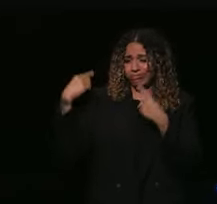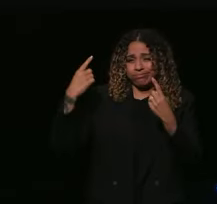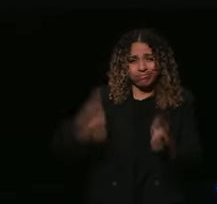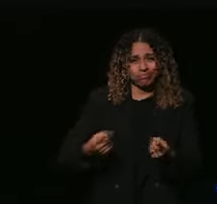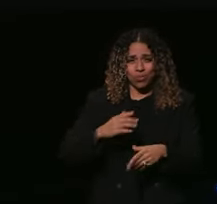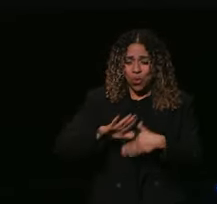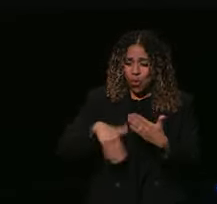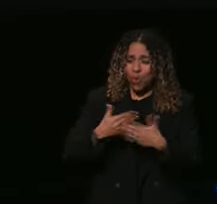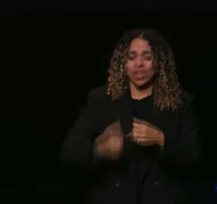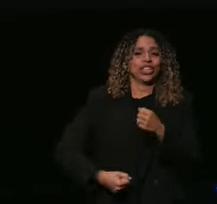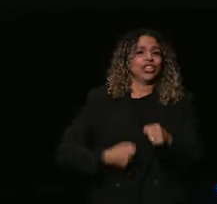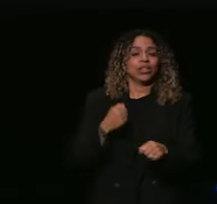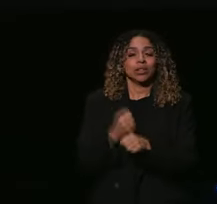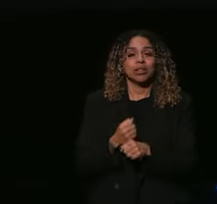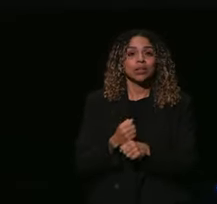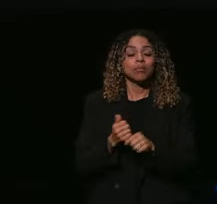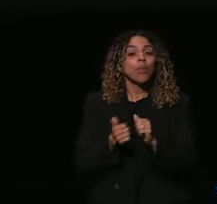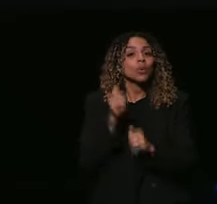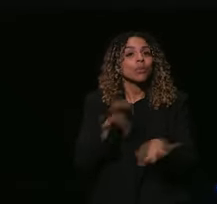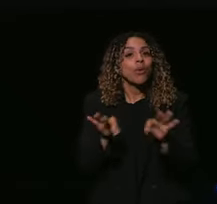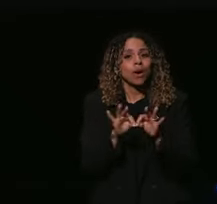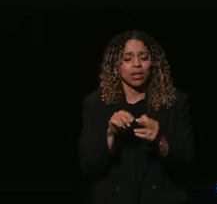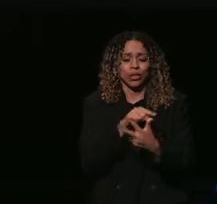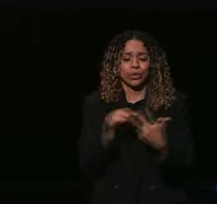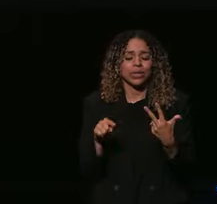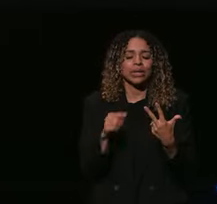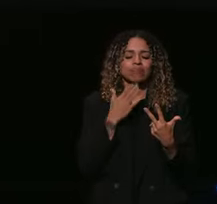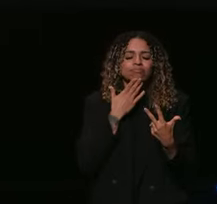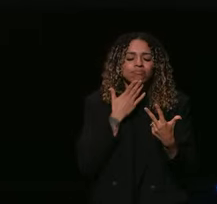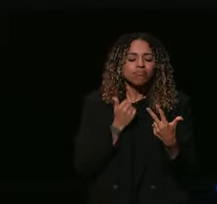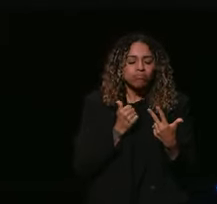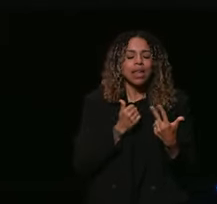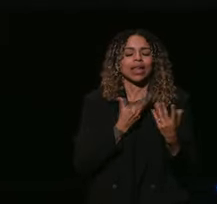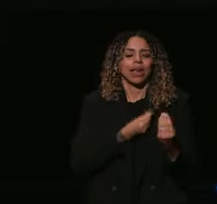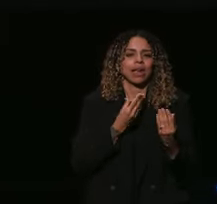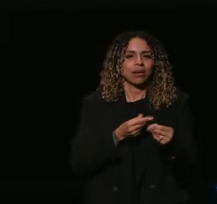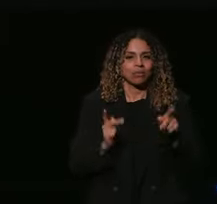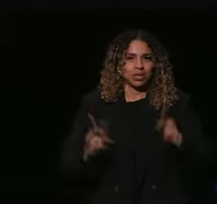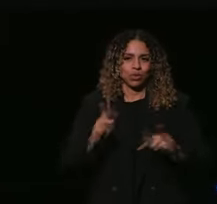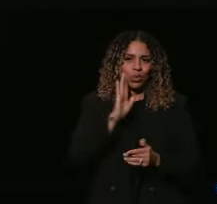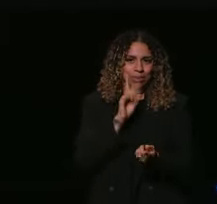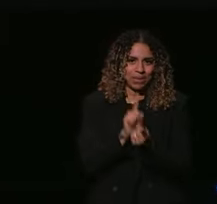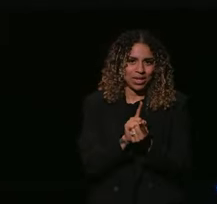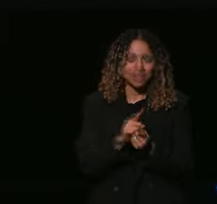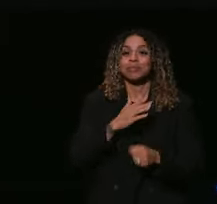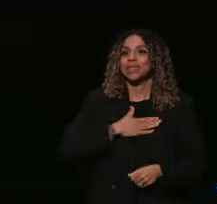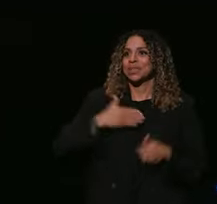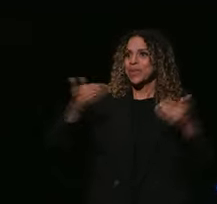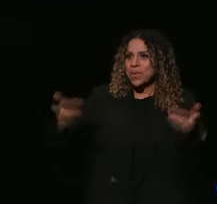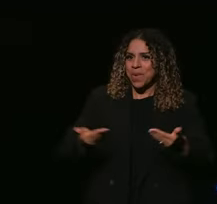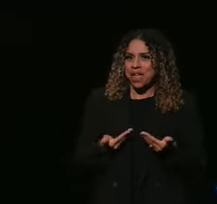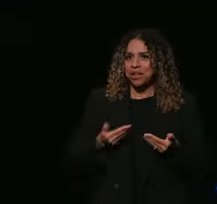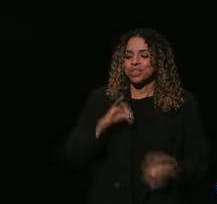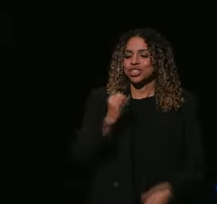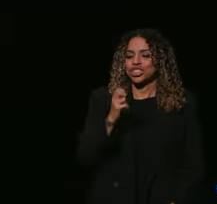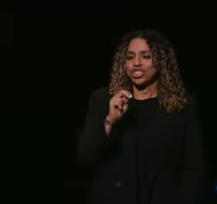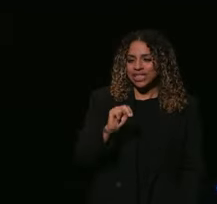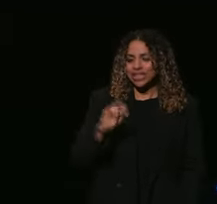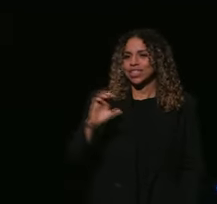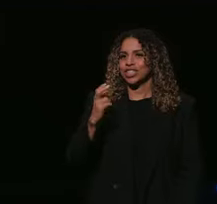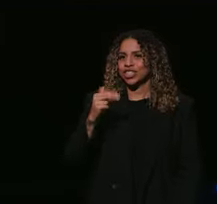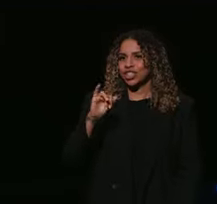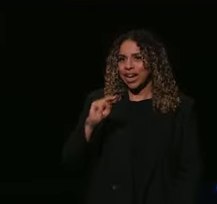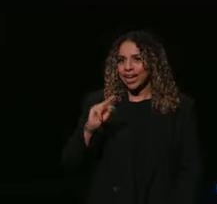importantly, they're simply three of the kindest people you will ever meet. Please welcome to the stage, Gene Chen,